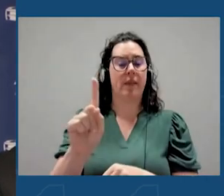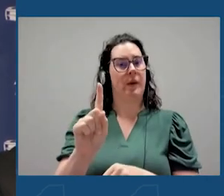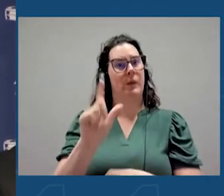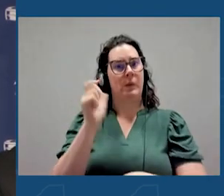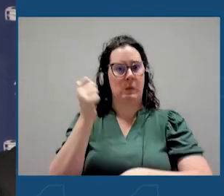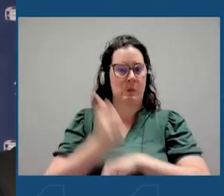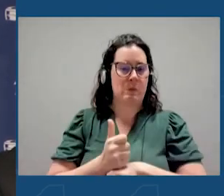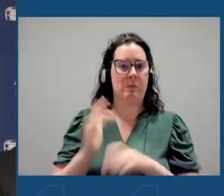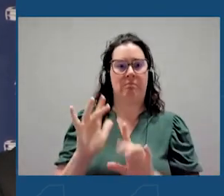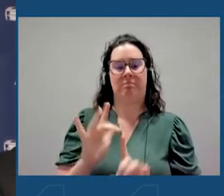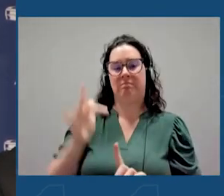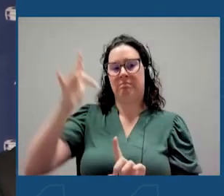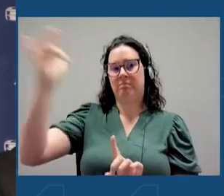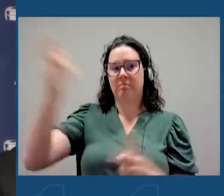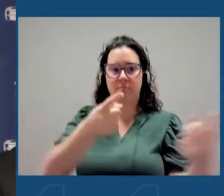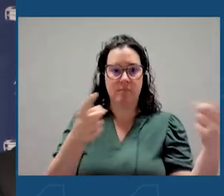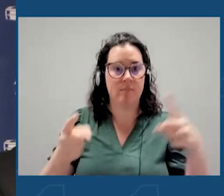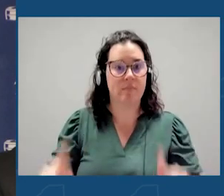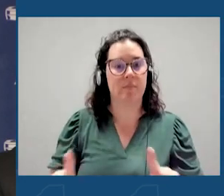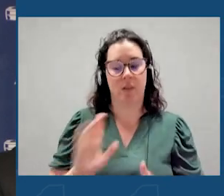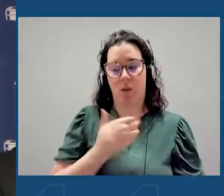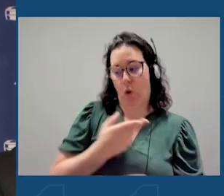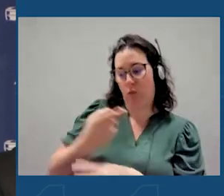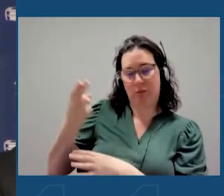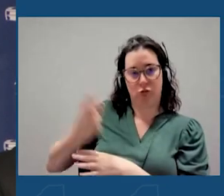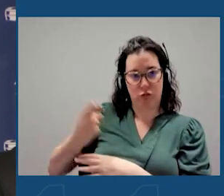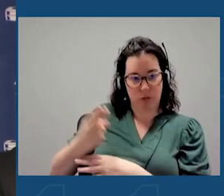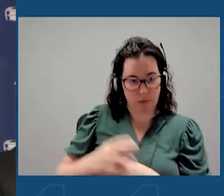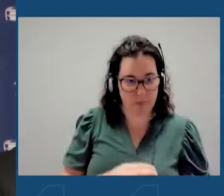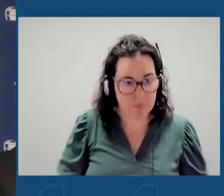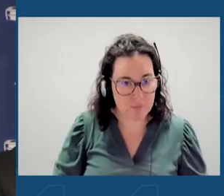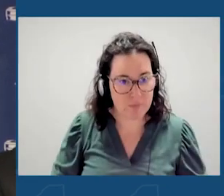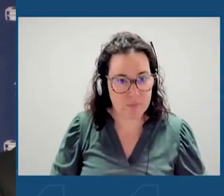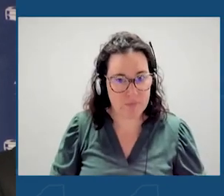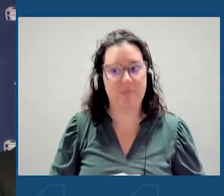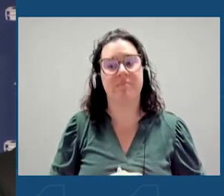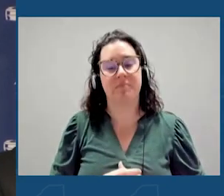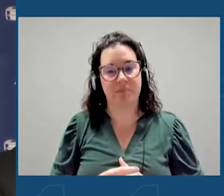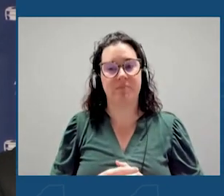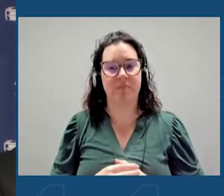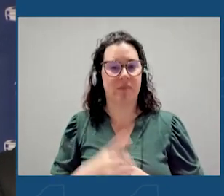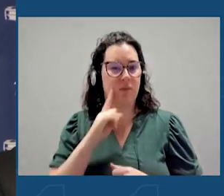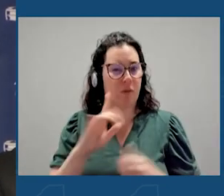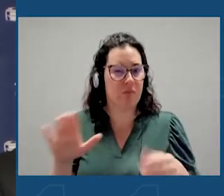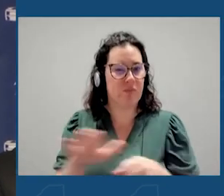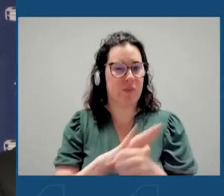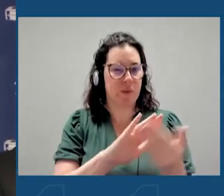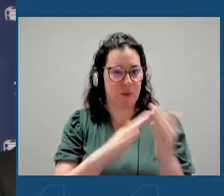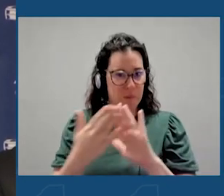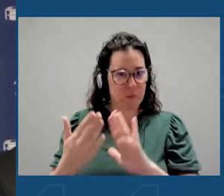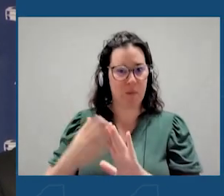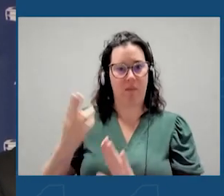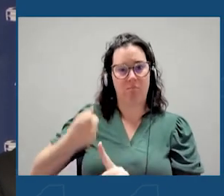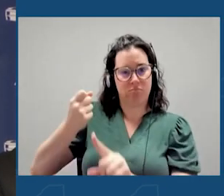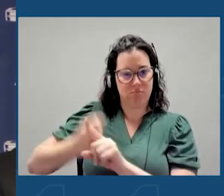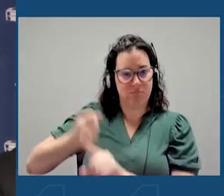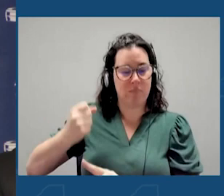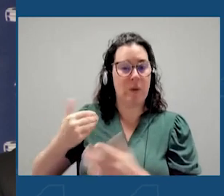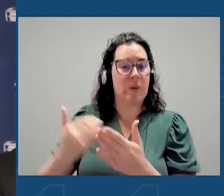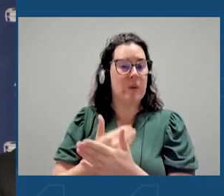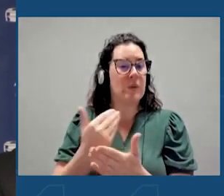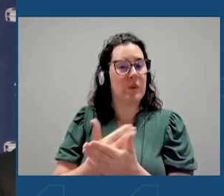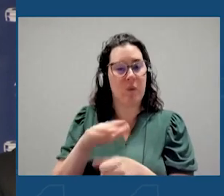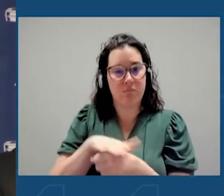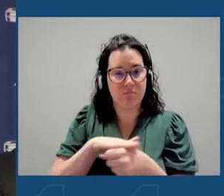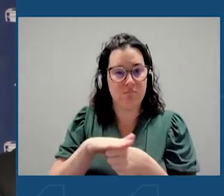event in the history of the Buffalo Bills franchise and our entire community. The new stadium is not going to be only the home